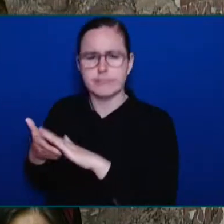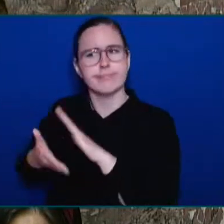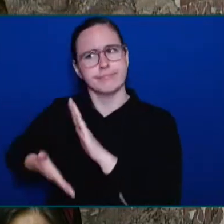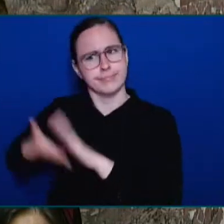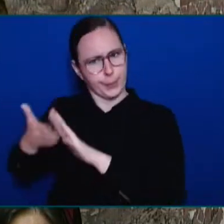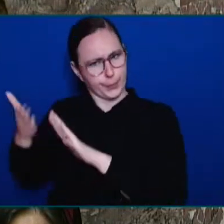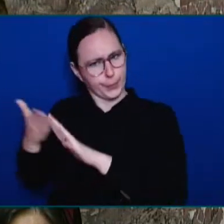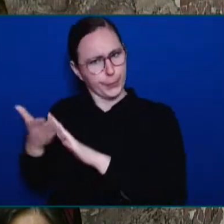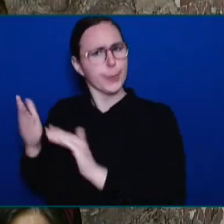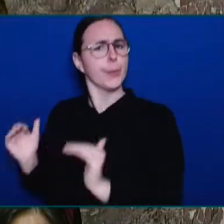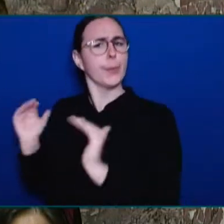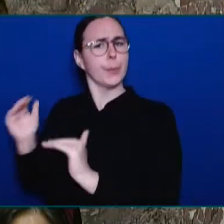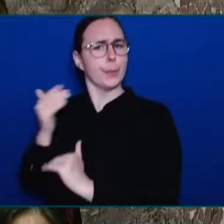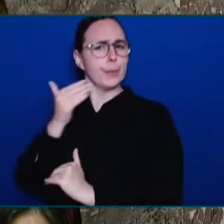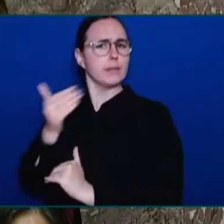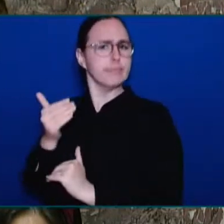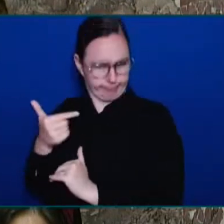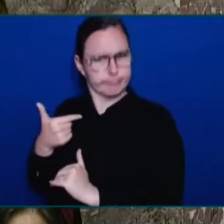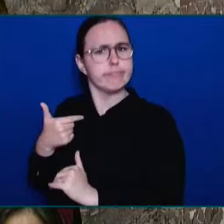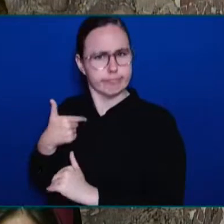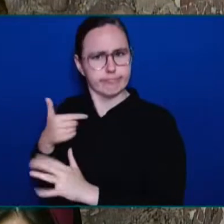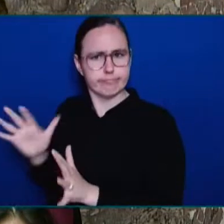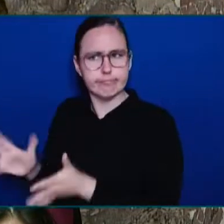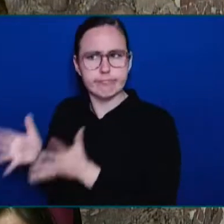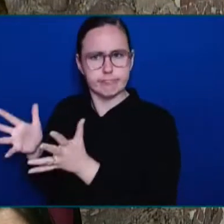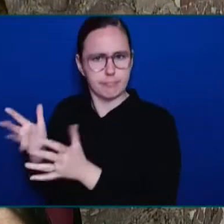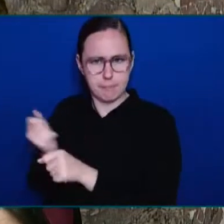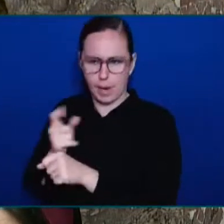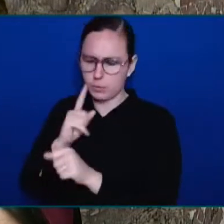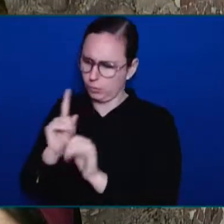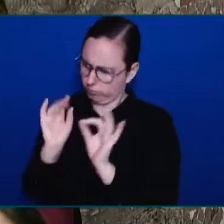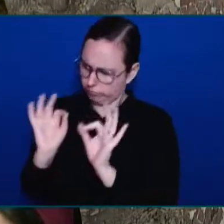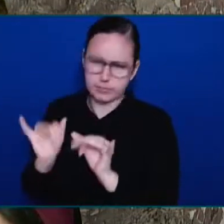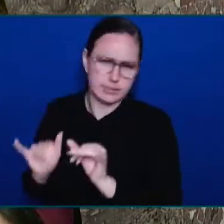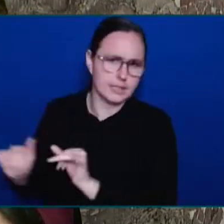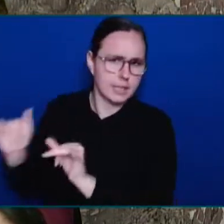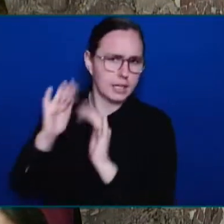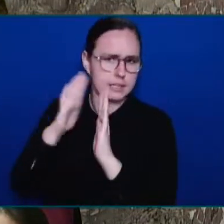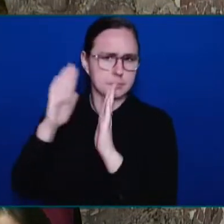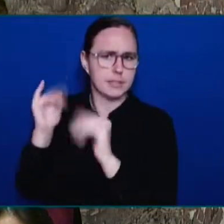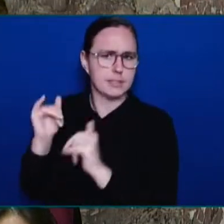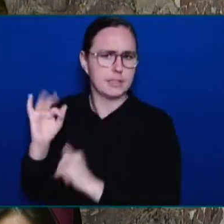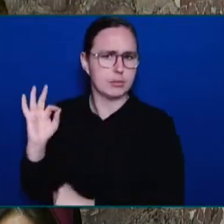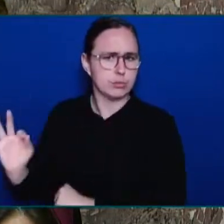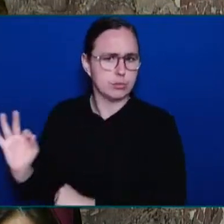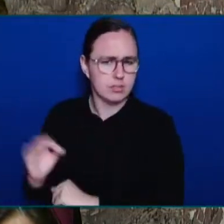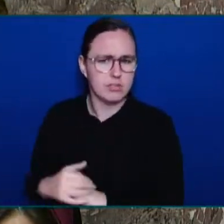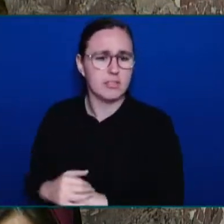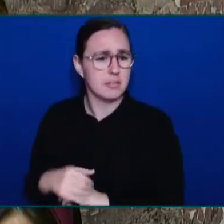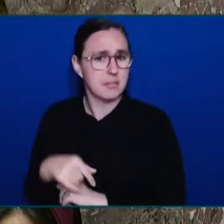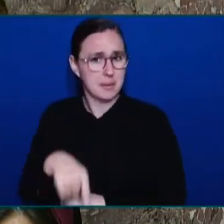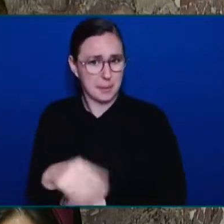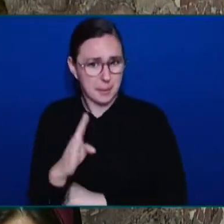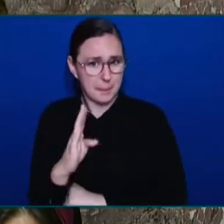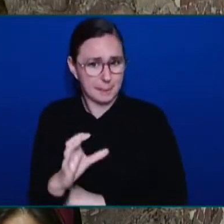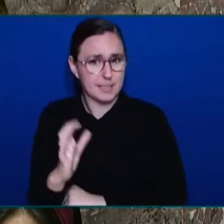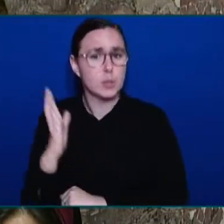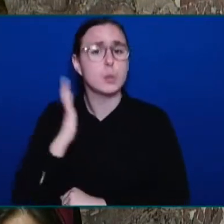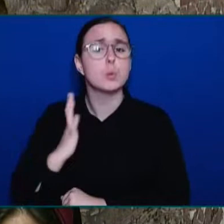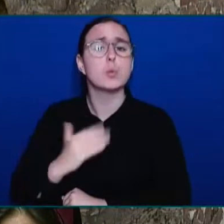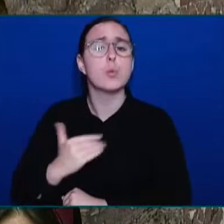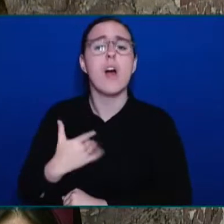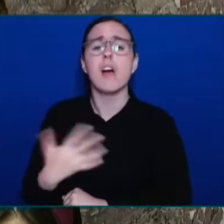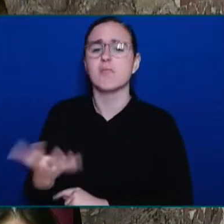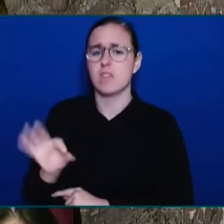that standard. We had, in British Columbia, 90 care homes that were under 3 hours per resident day. There are